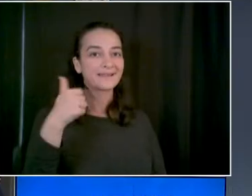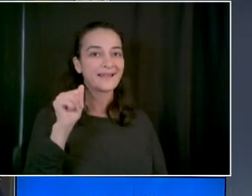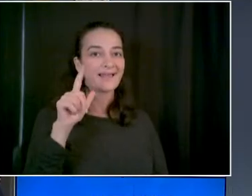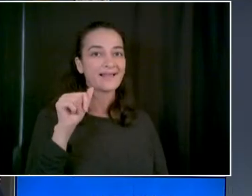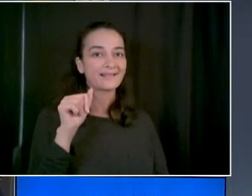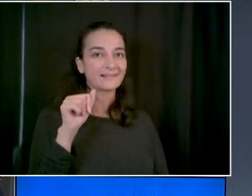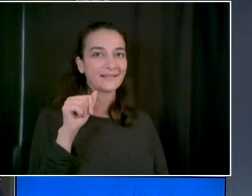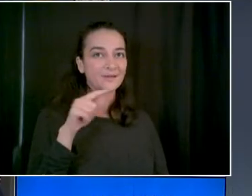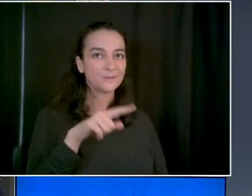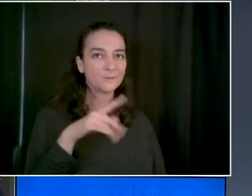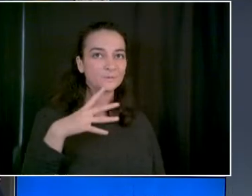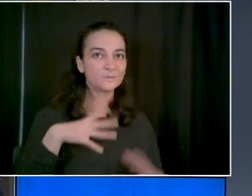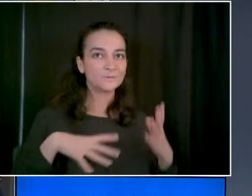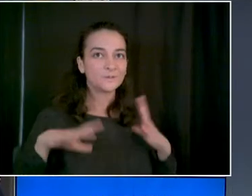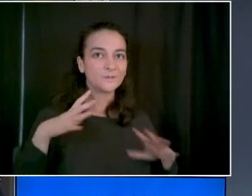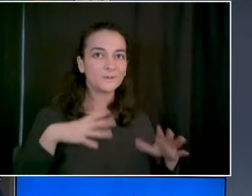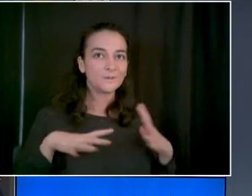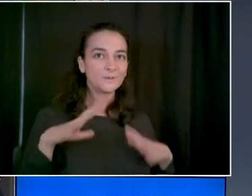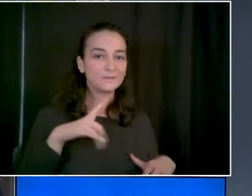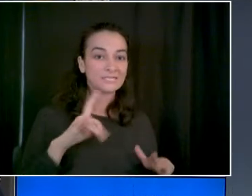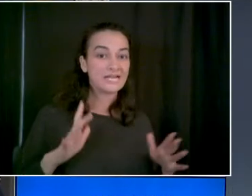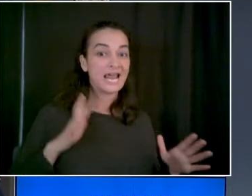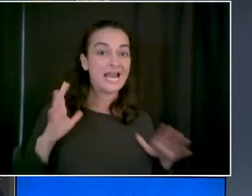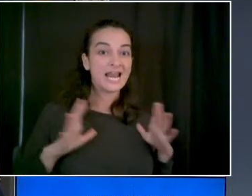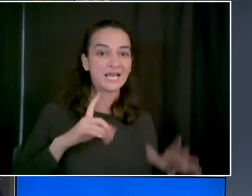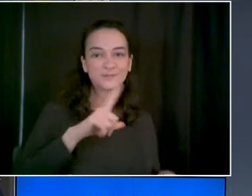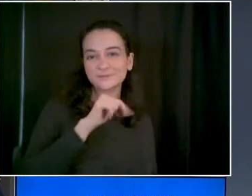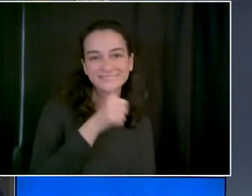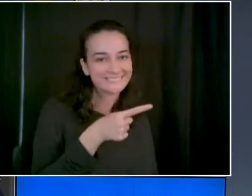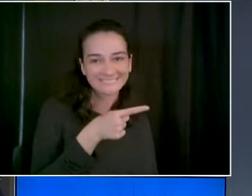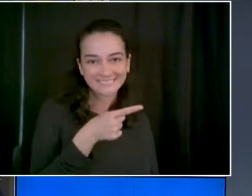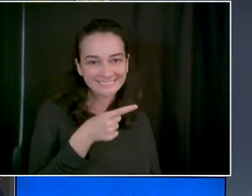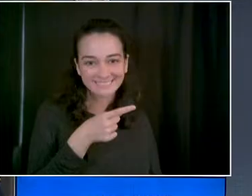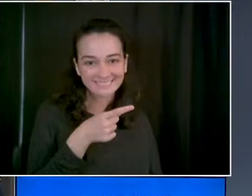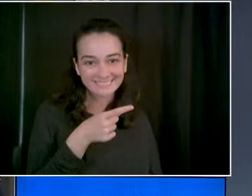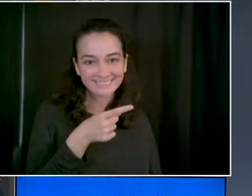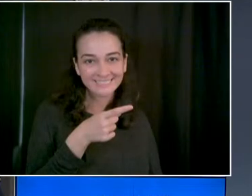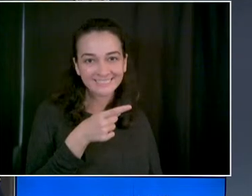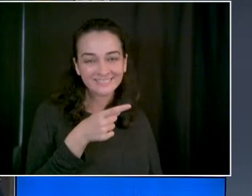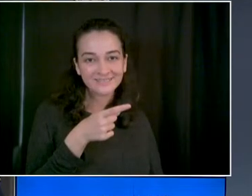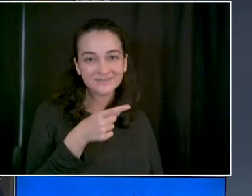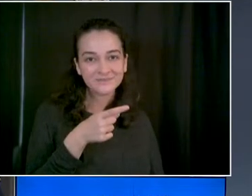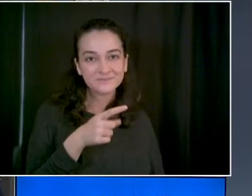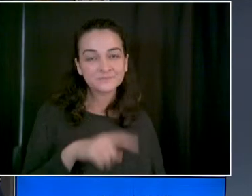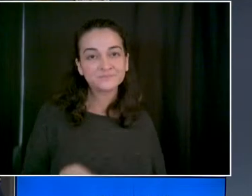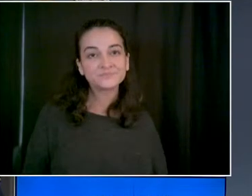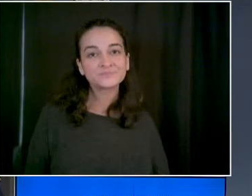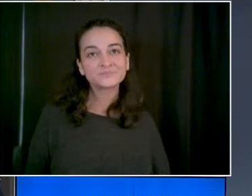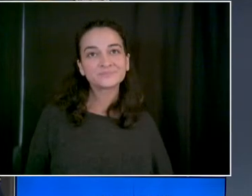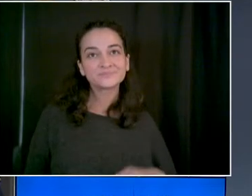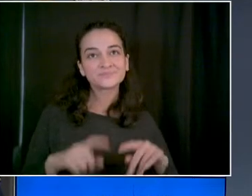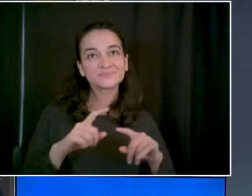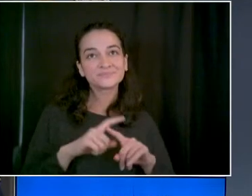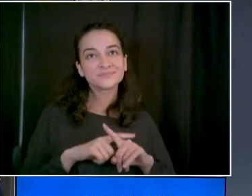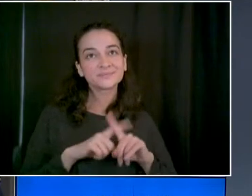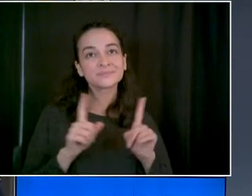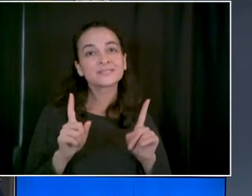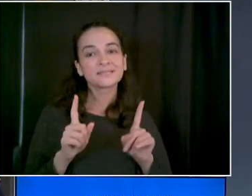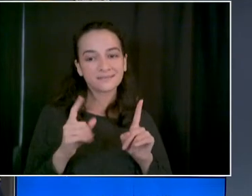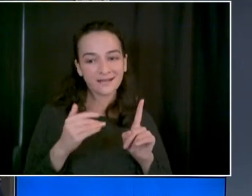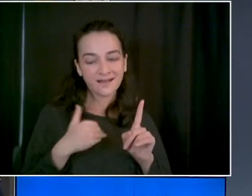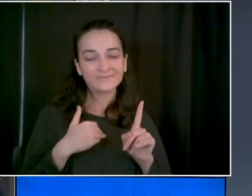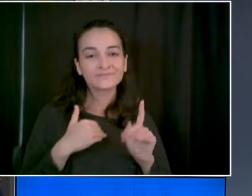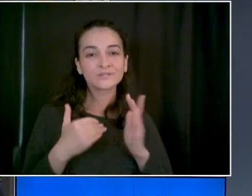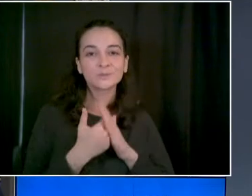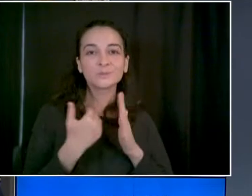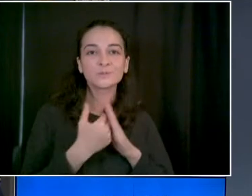description from the museum. Super fine. Tailoring Black Style explores the importance of sartorial style to the formation